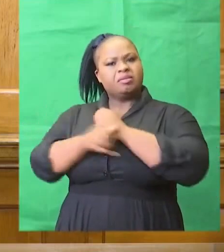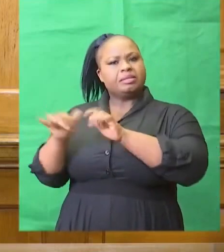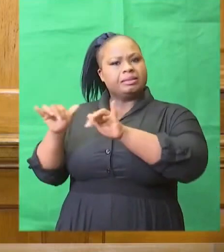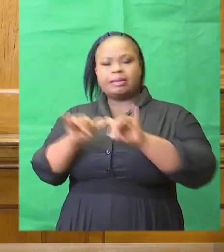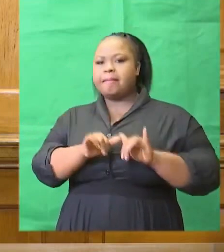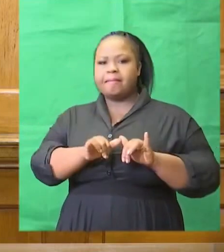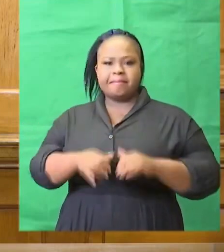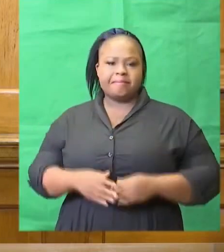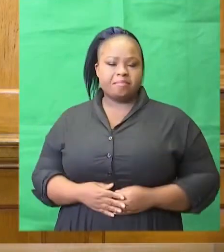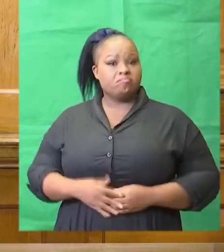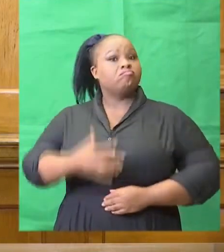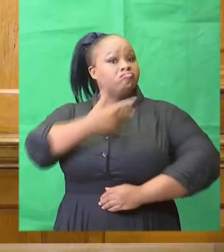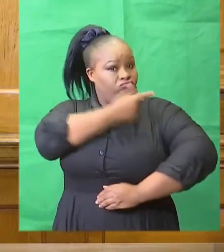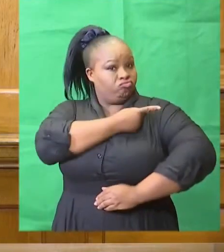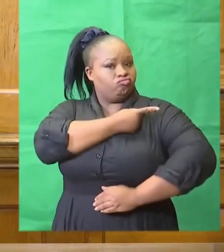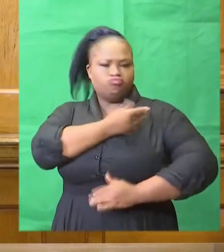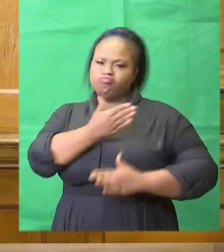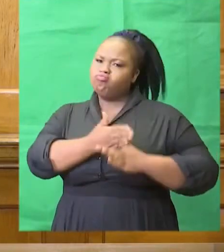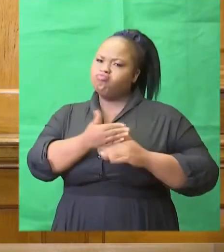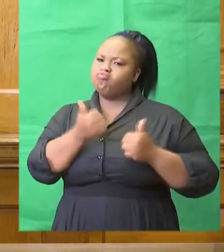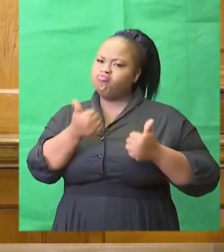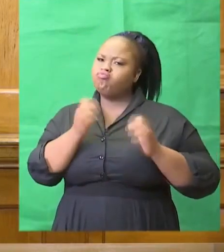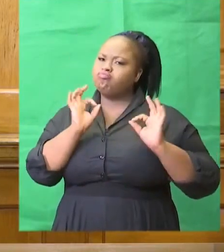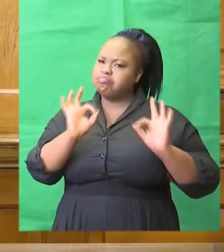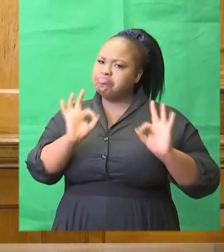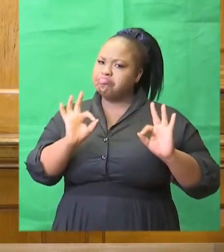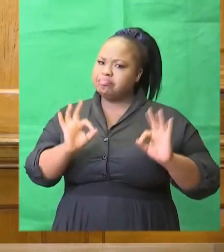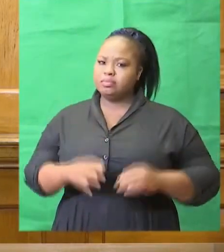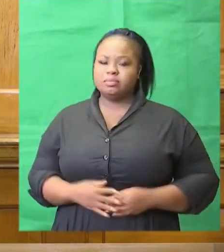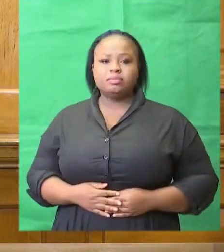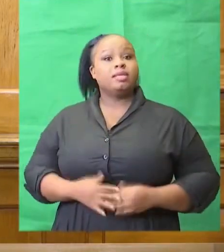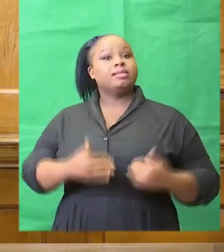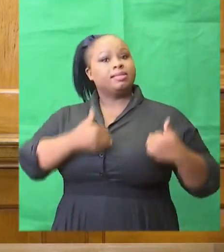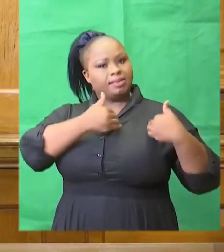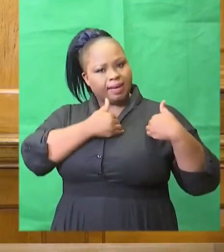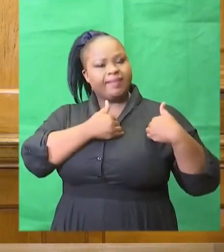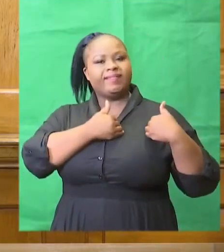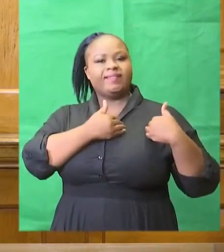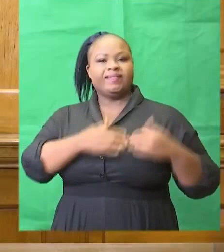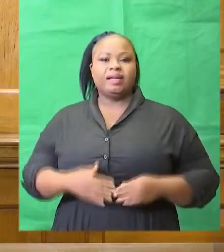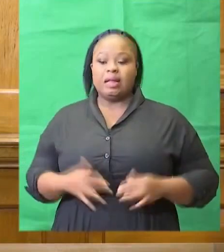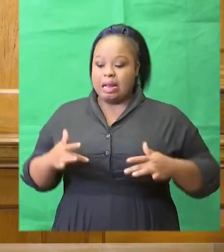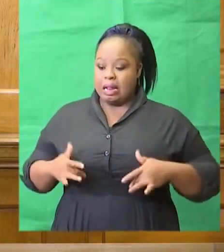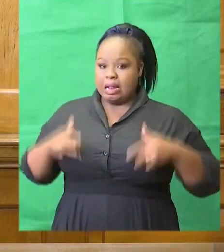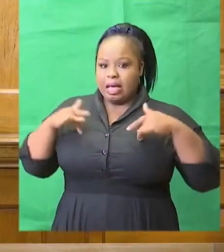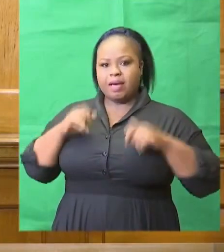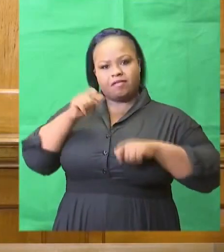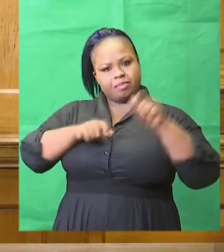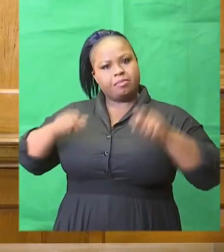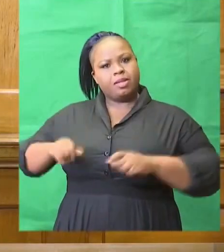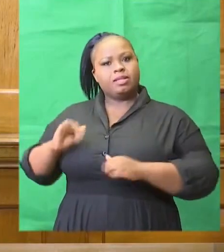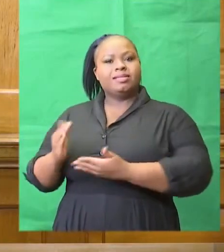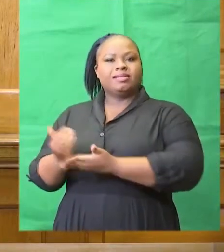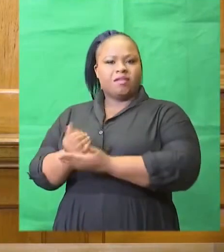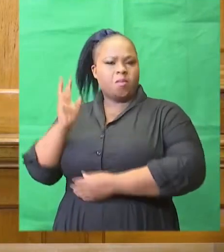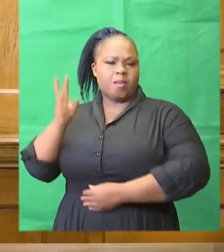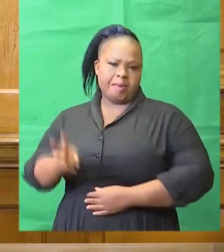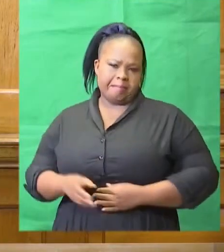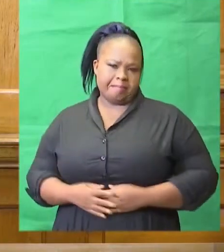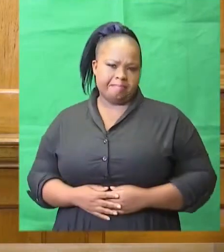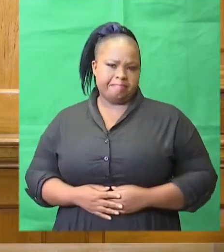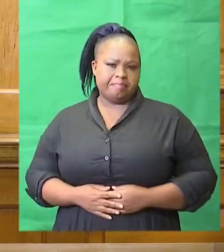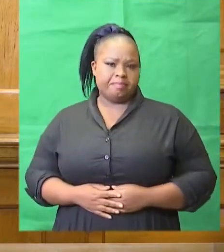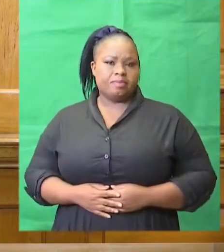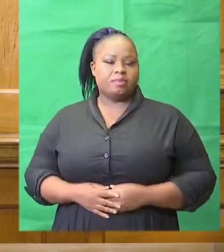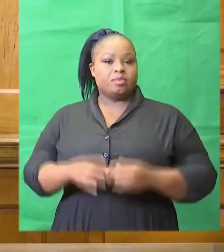Vaccines do work, and vaccines are saving lives. Since we launched our